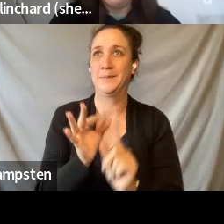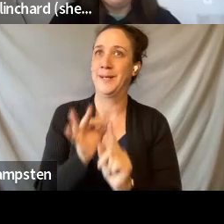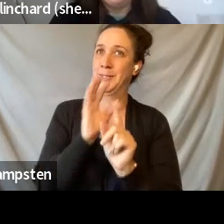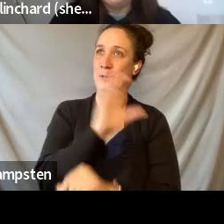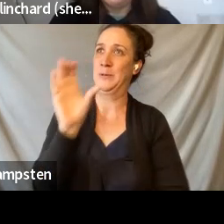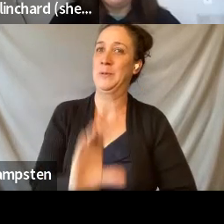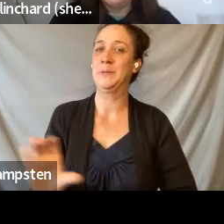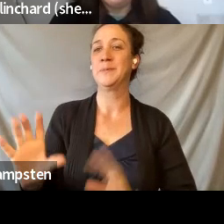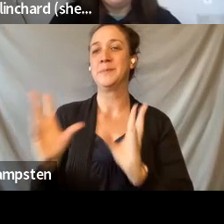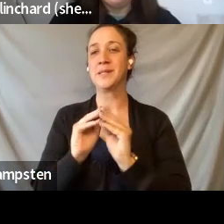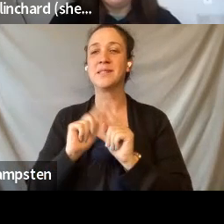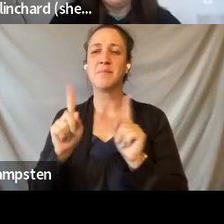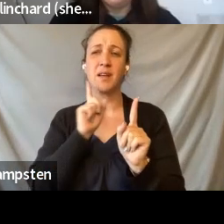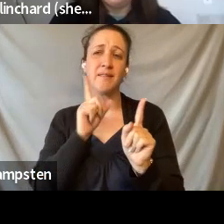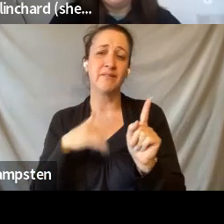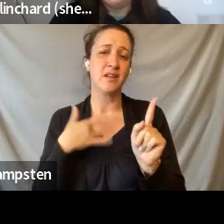it's really,